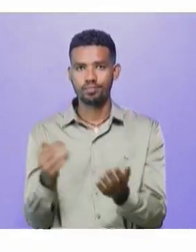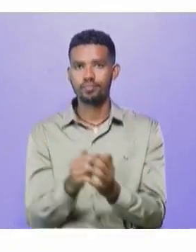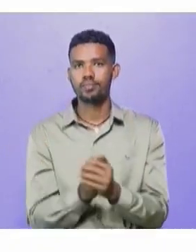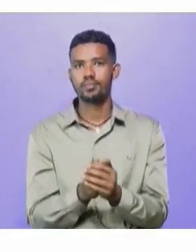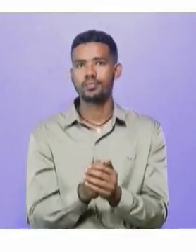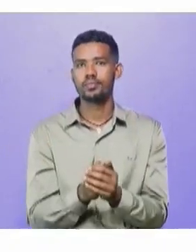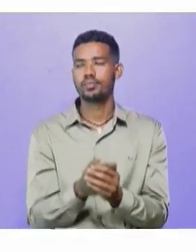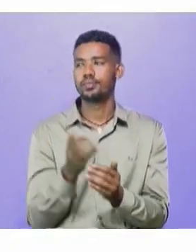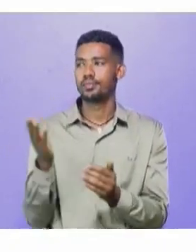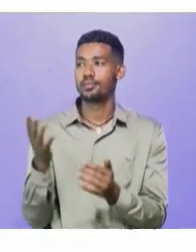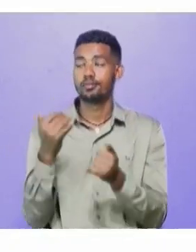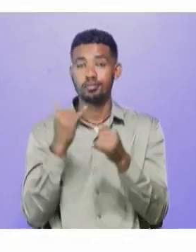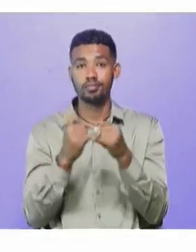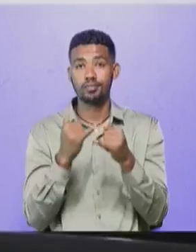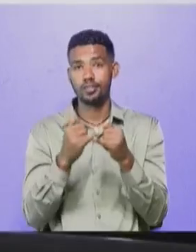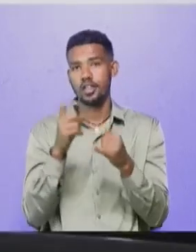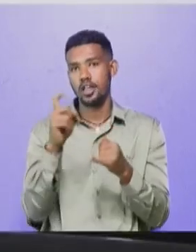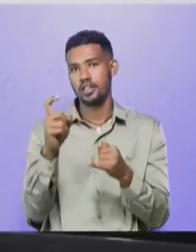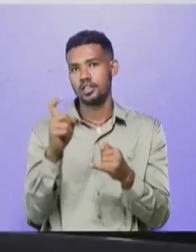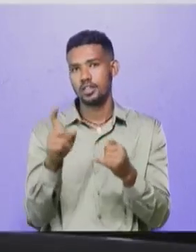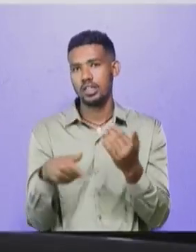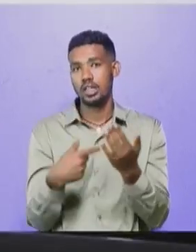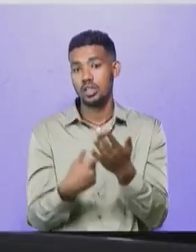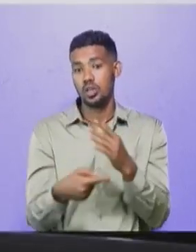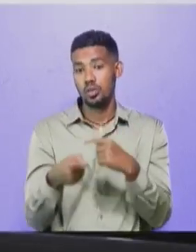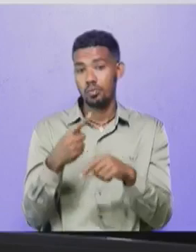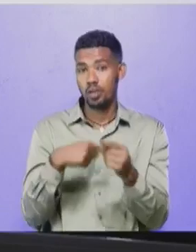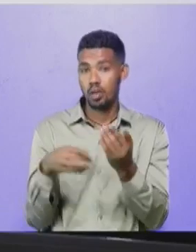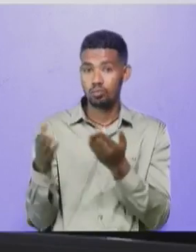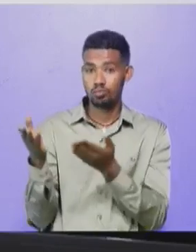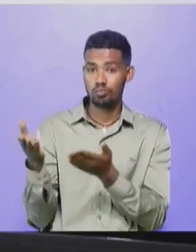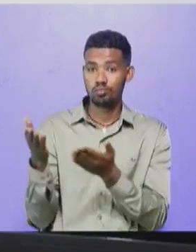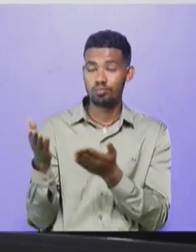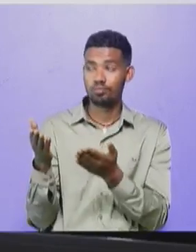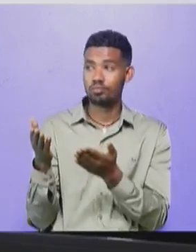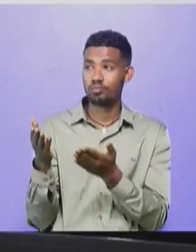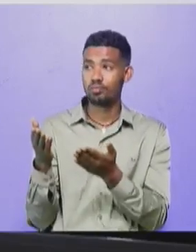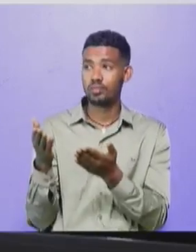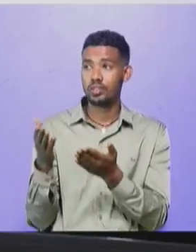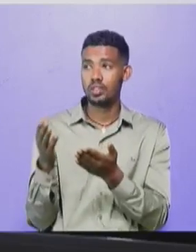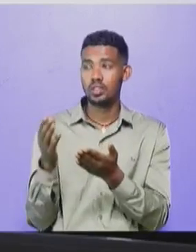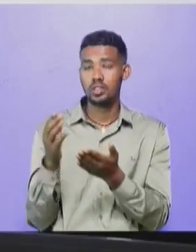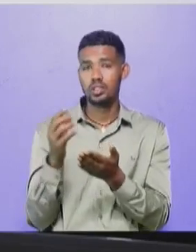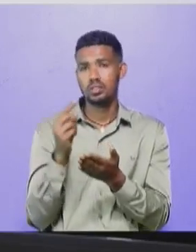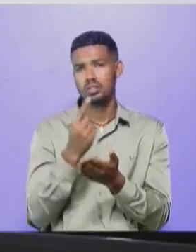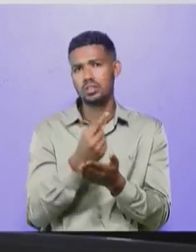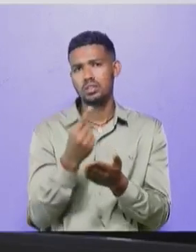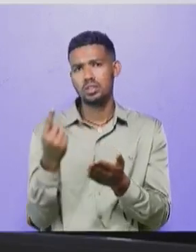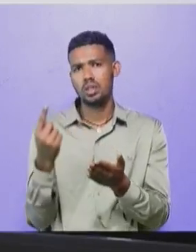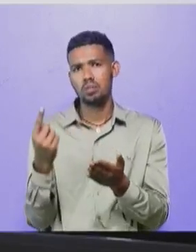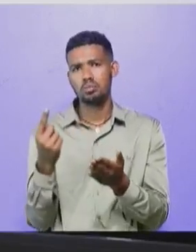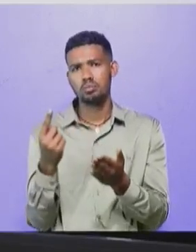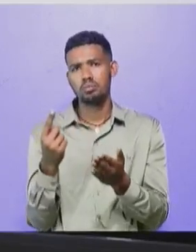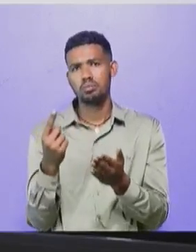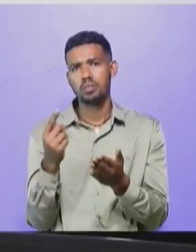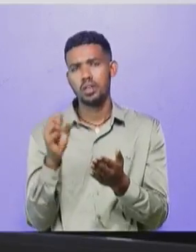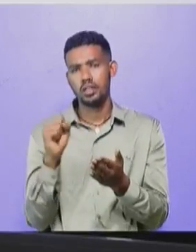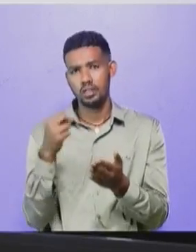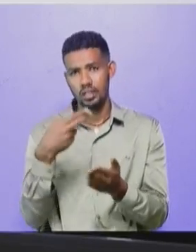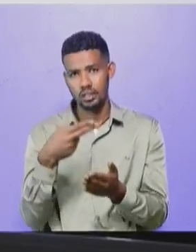ending with what? X. So when we come to here, when some nouns ending with